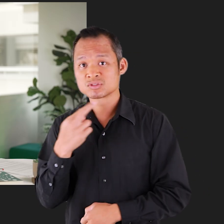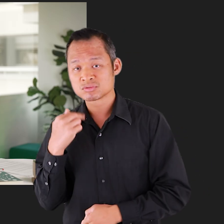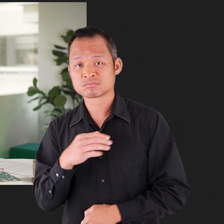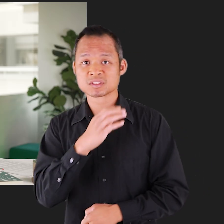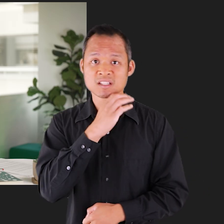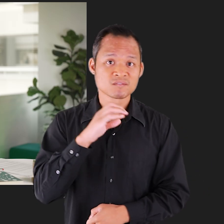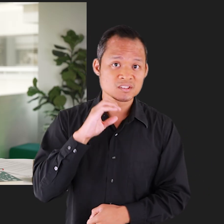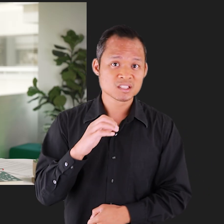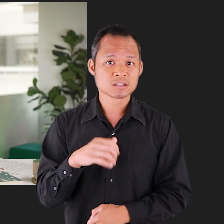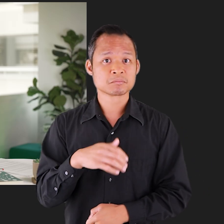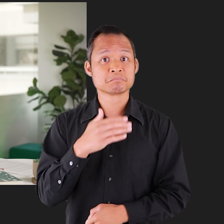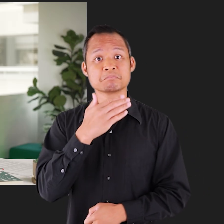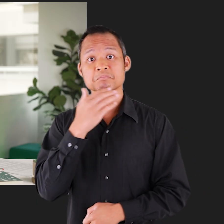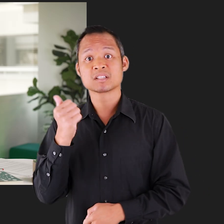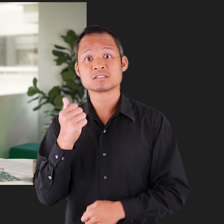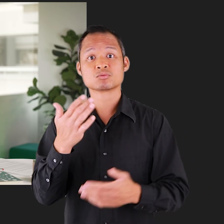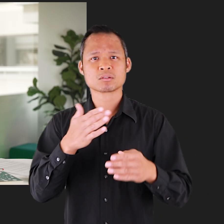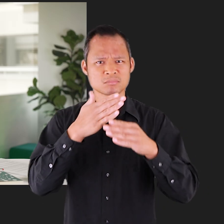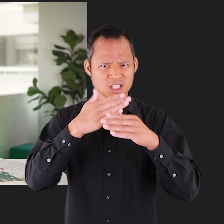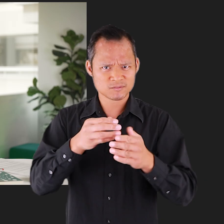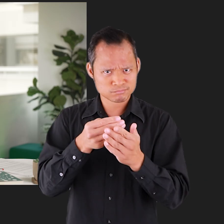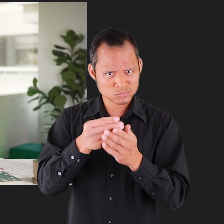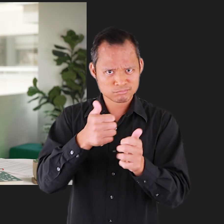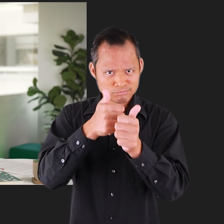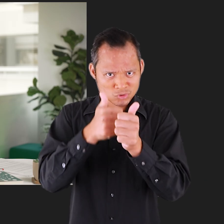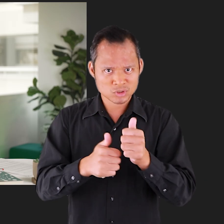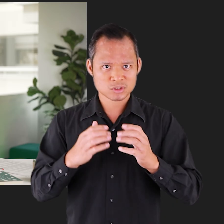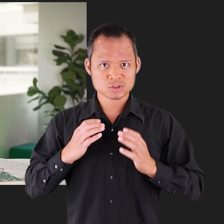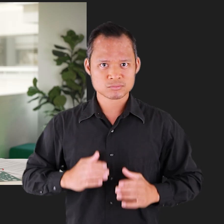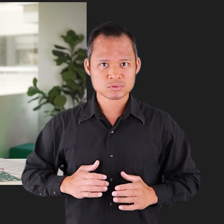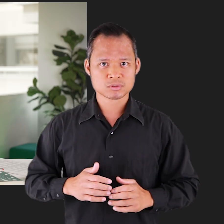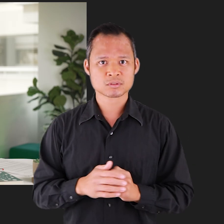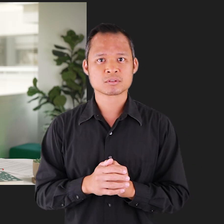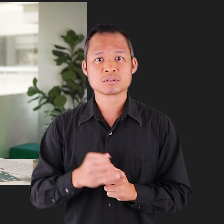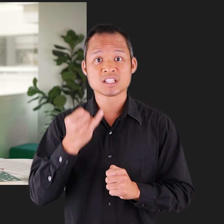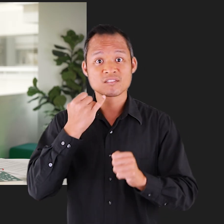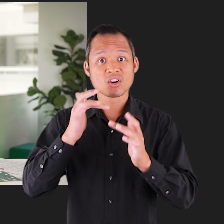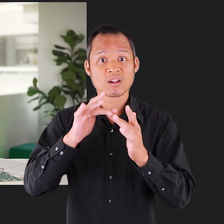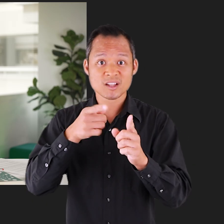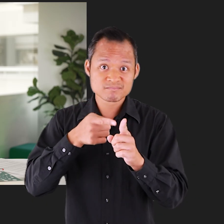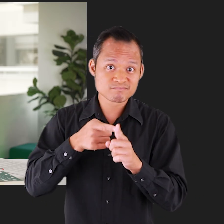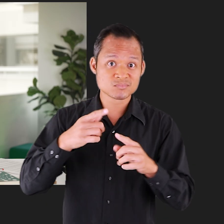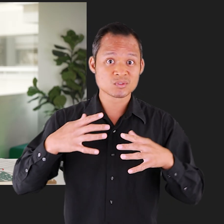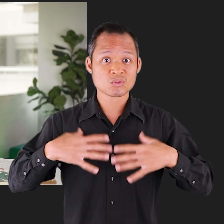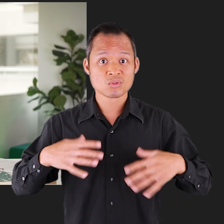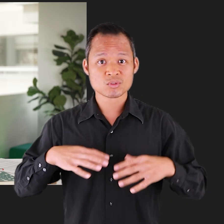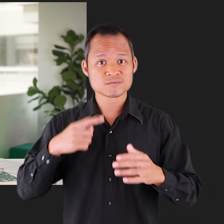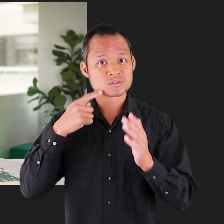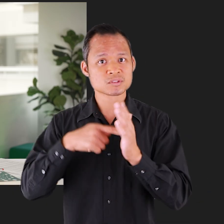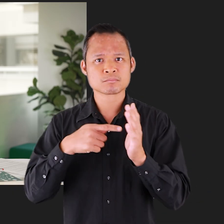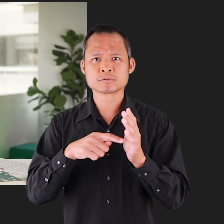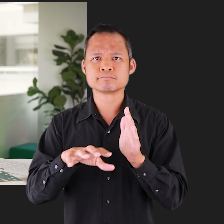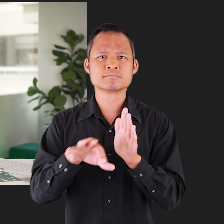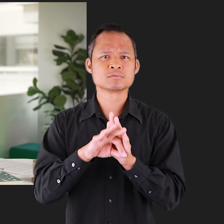products. If you have a retail store or a restaurant or a cafe, it's best to have average purchase per customer.